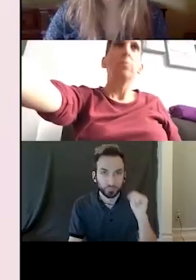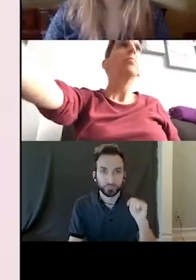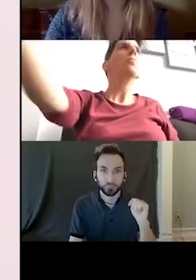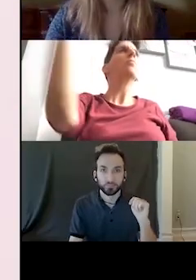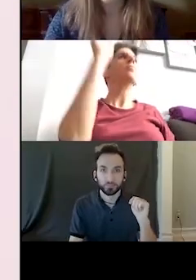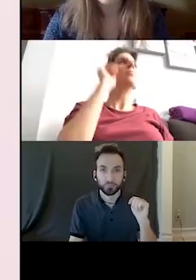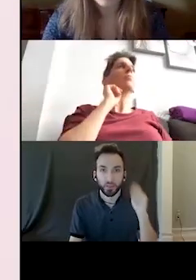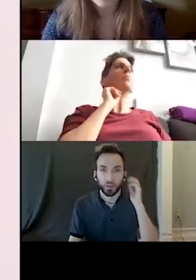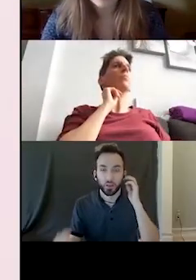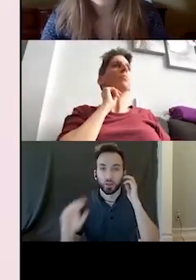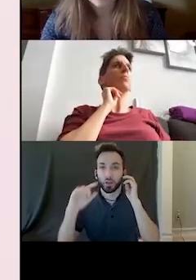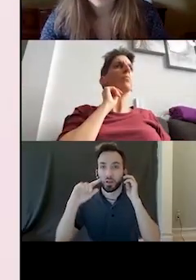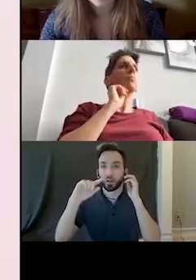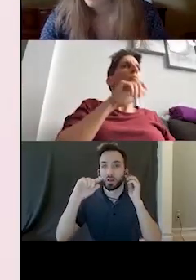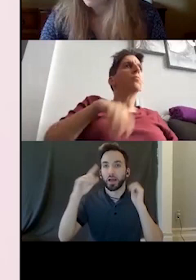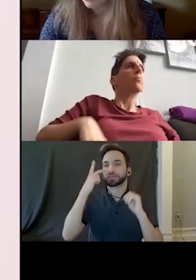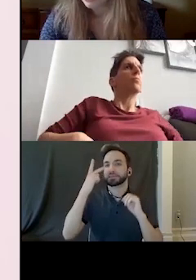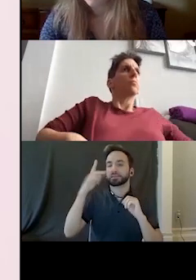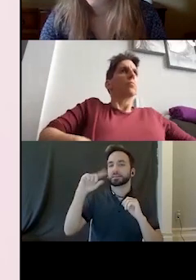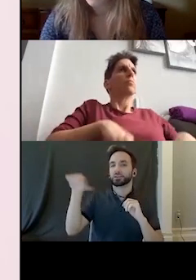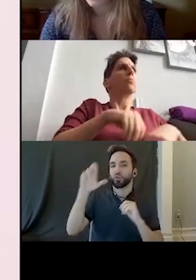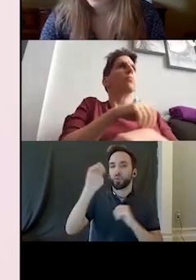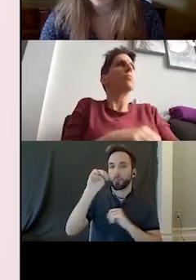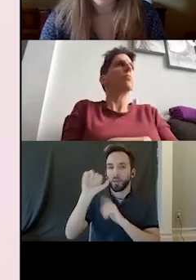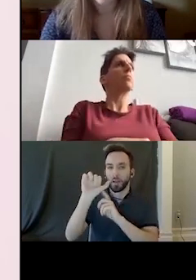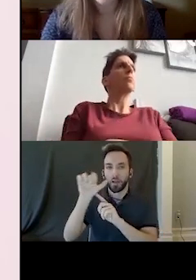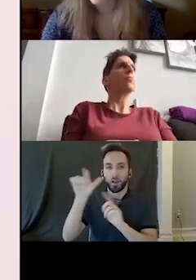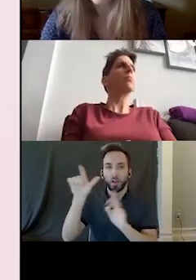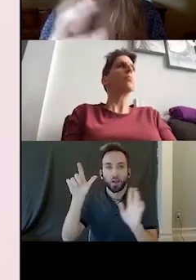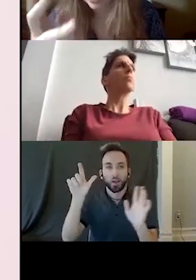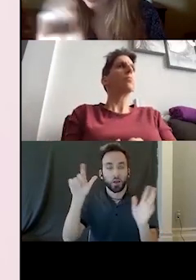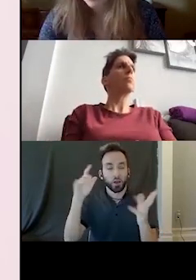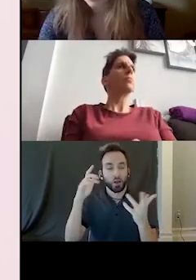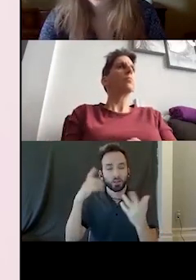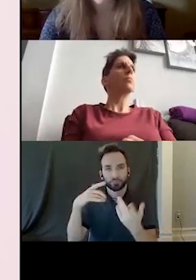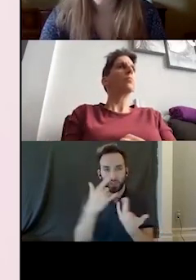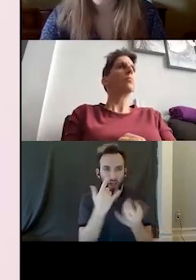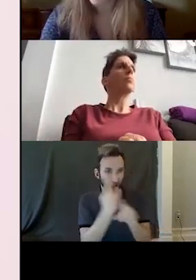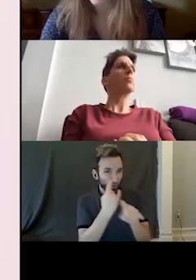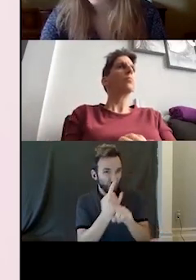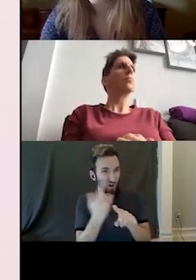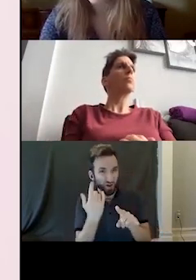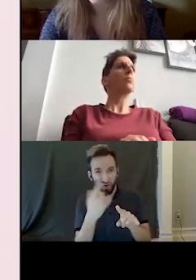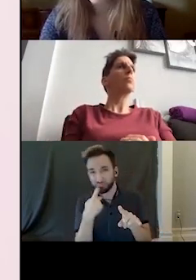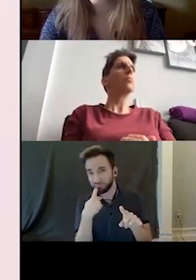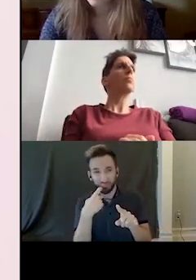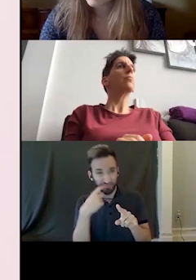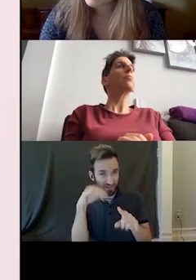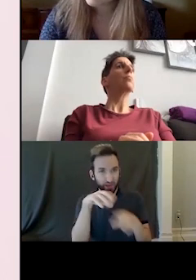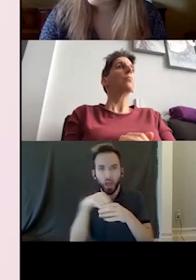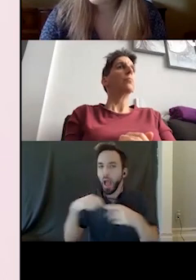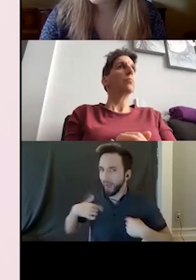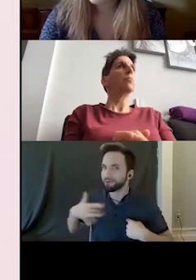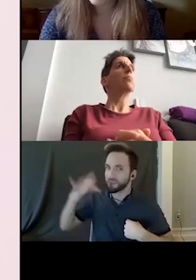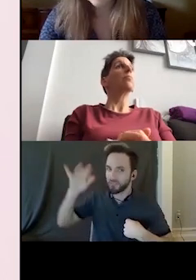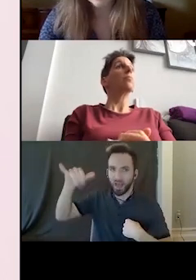So yeah, and somebody's asking like if alcohol abuse would be another thing. Yeah, I consider that part of intersectionality.